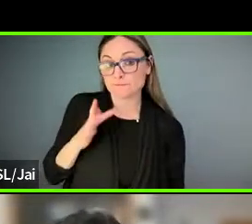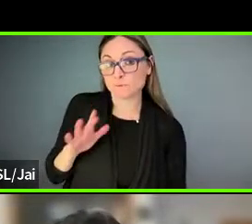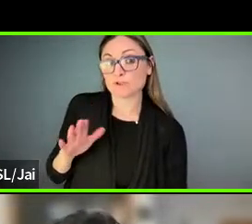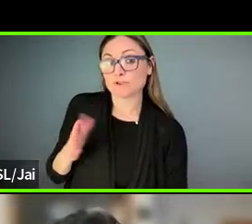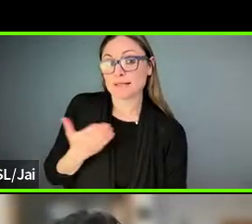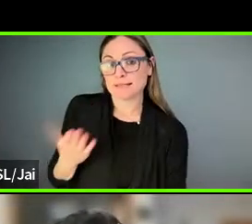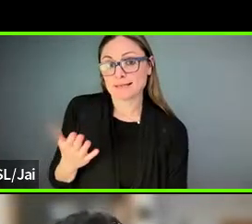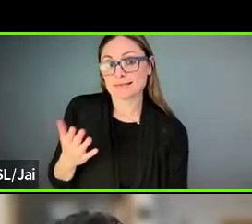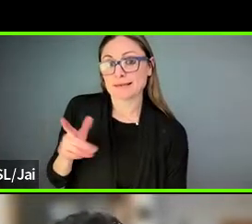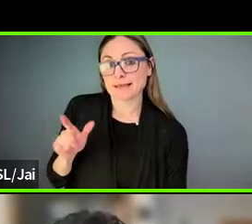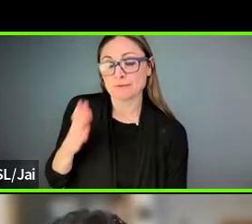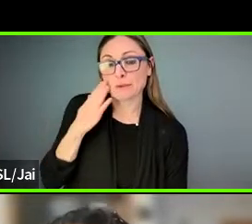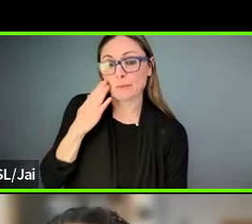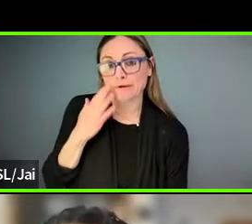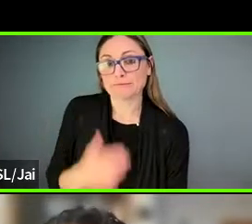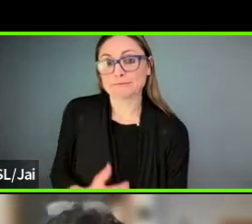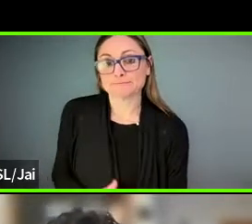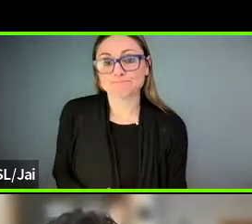aware of.